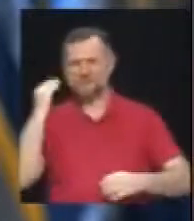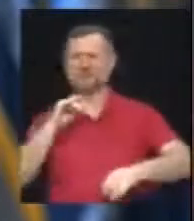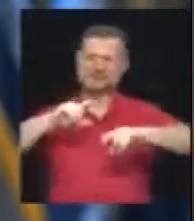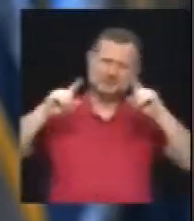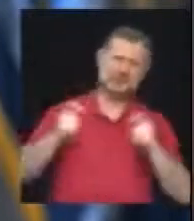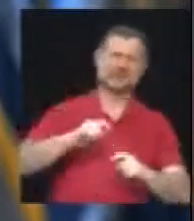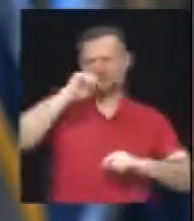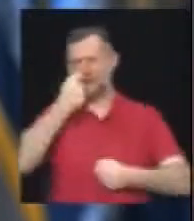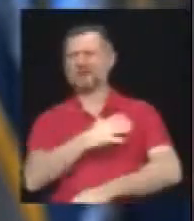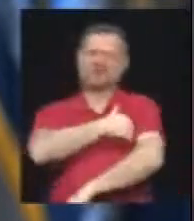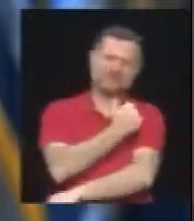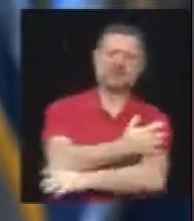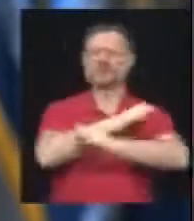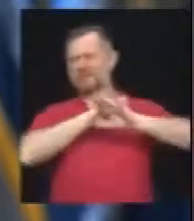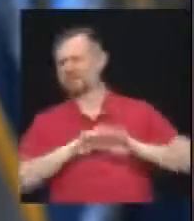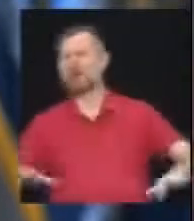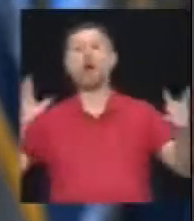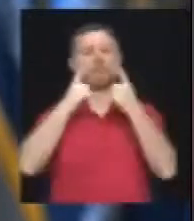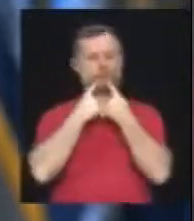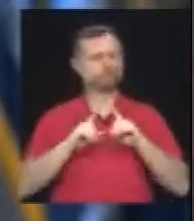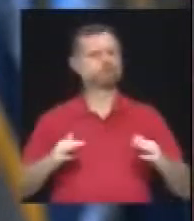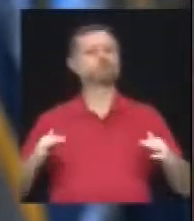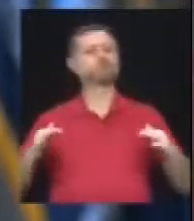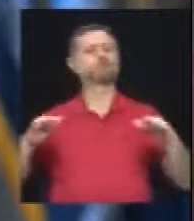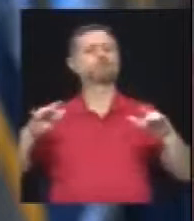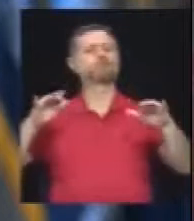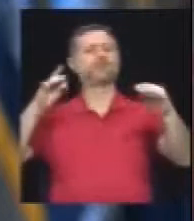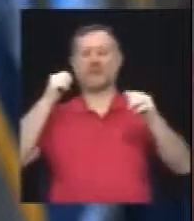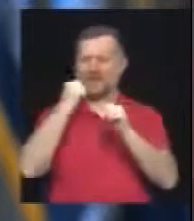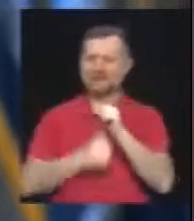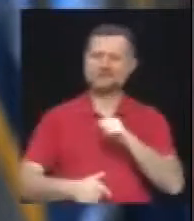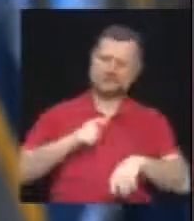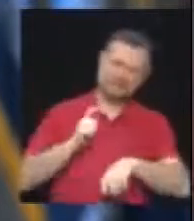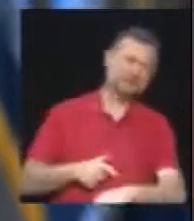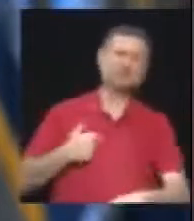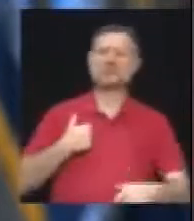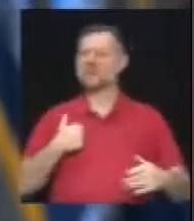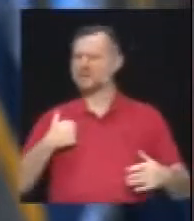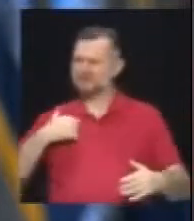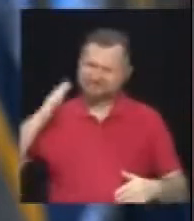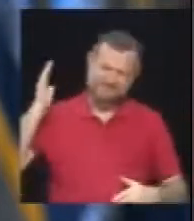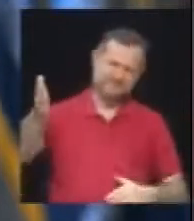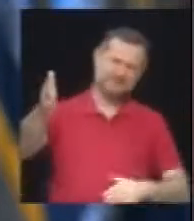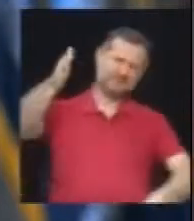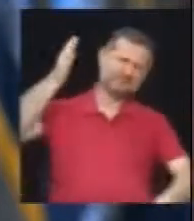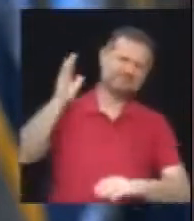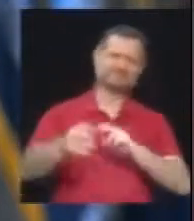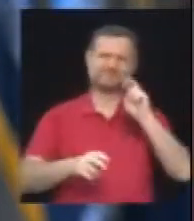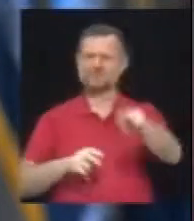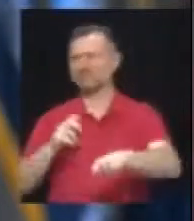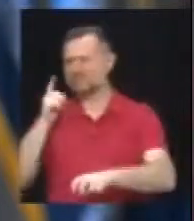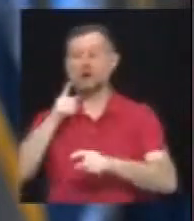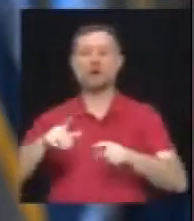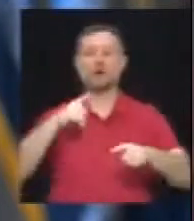vaccine, and you did. Every time, without fail, the people of New York have done the